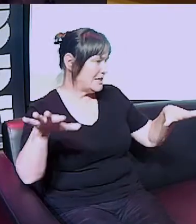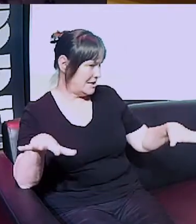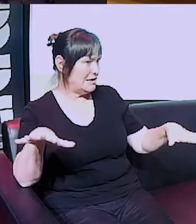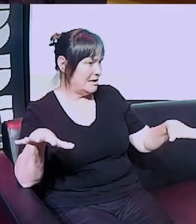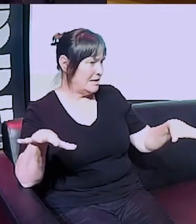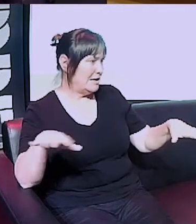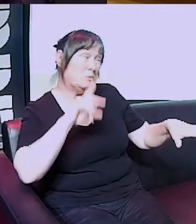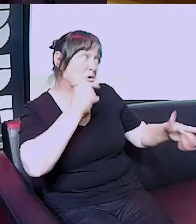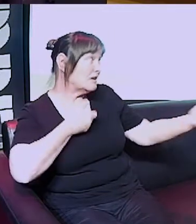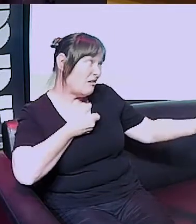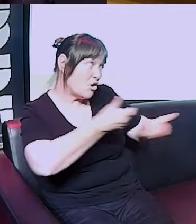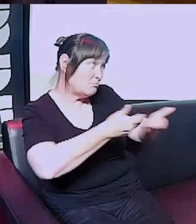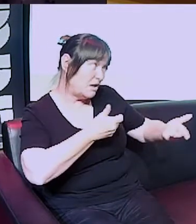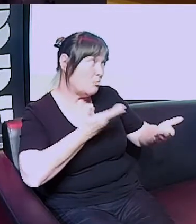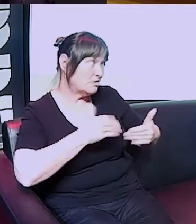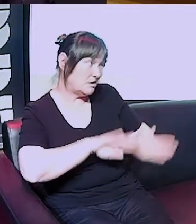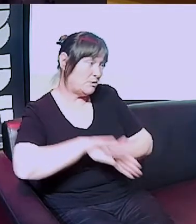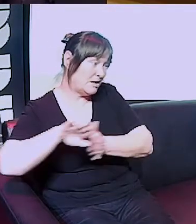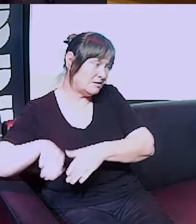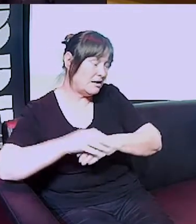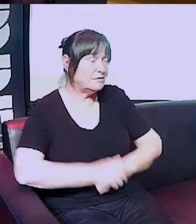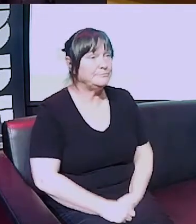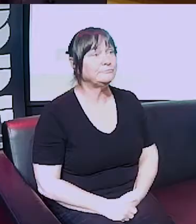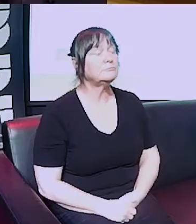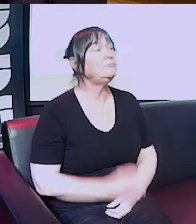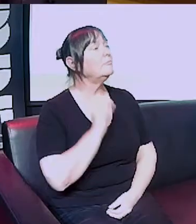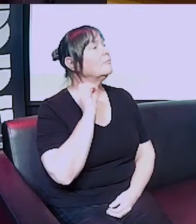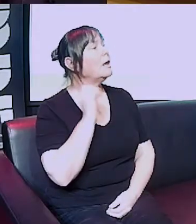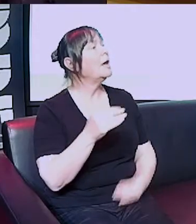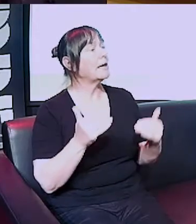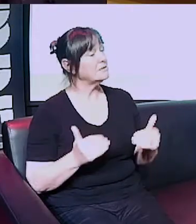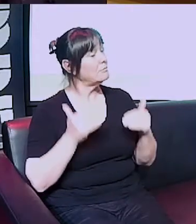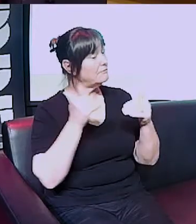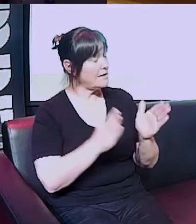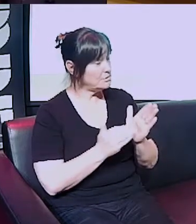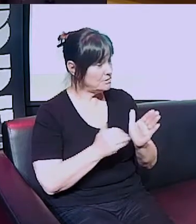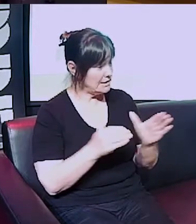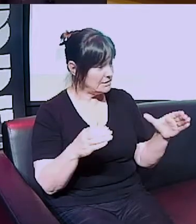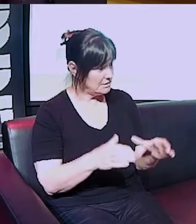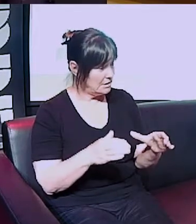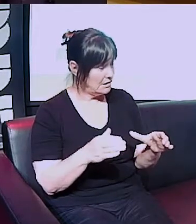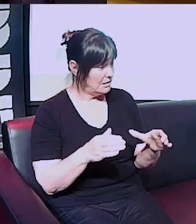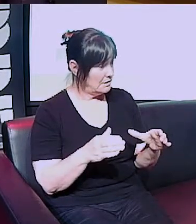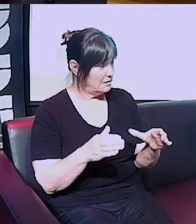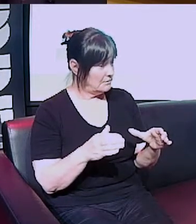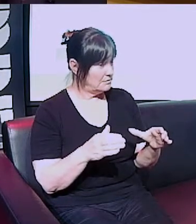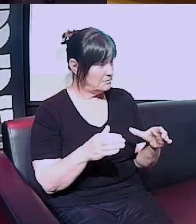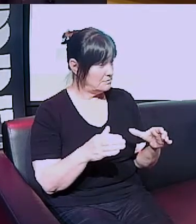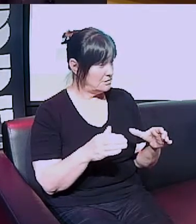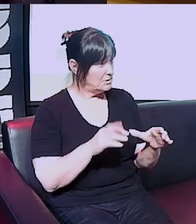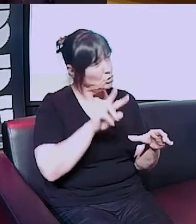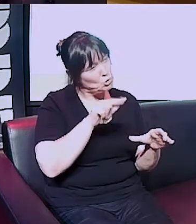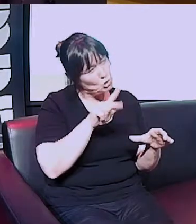to move on. Yeah, no, and so would I. So Advance New Zealand it appears to be somewhat of a single or